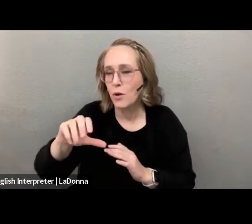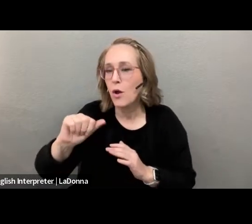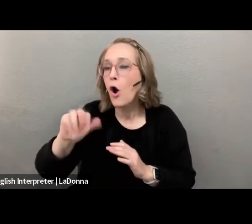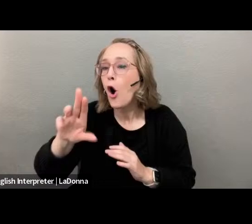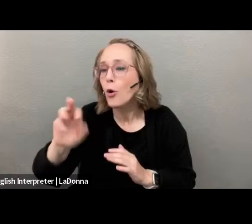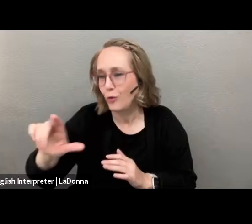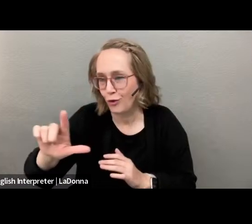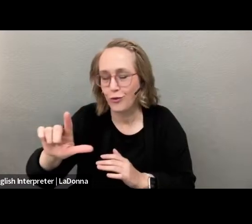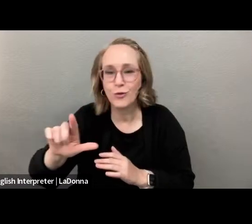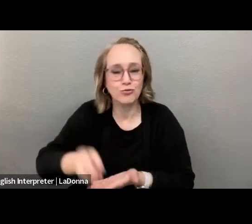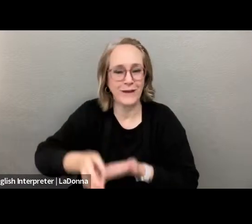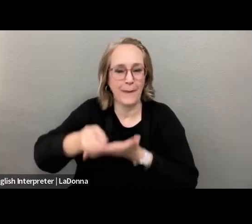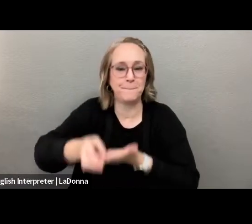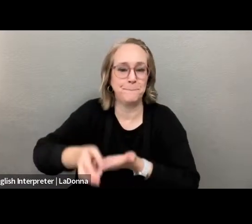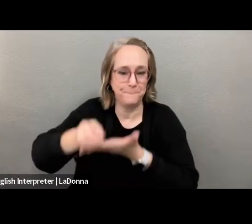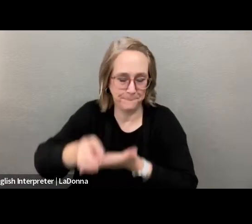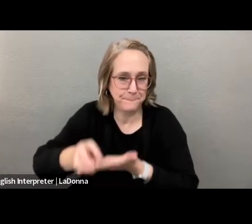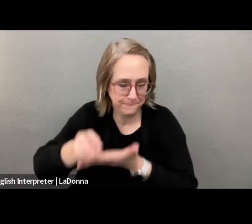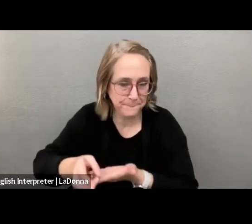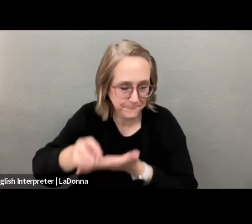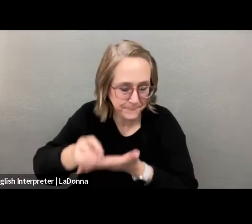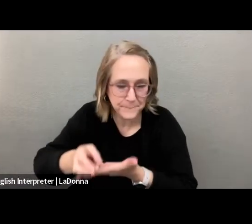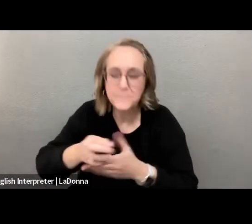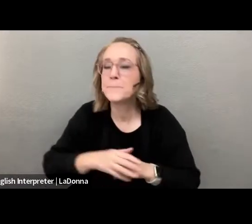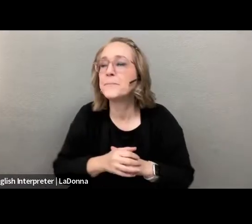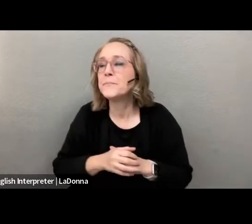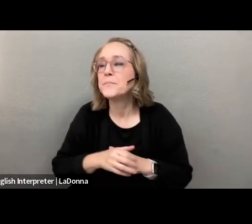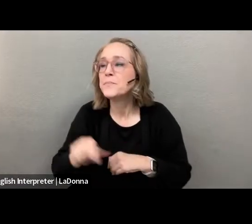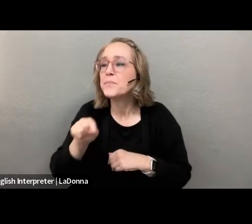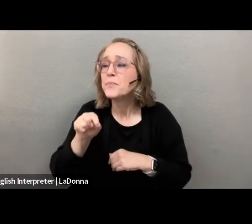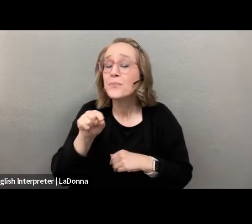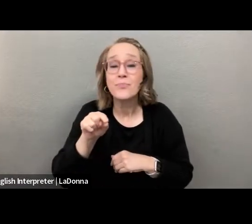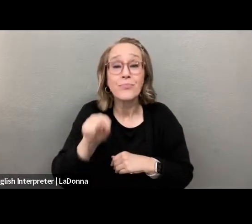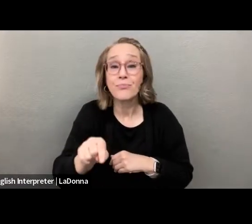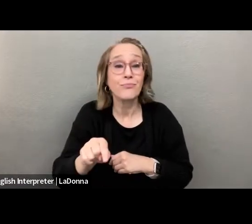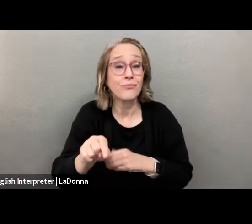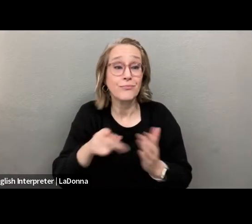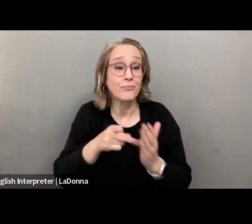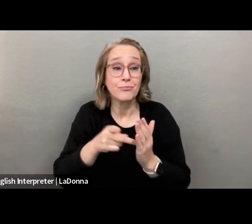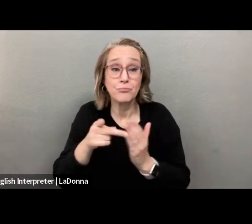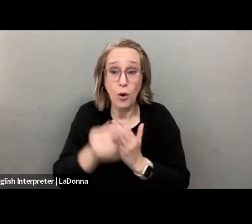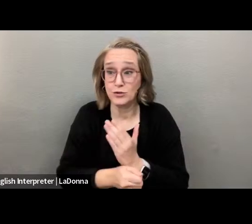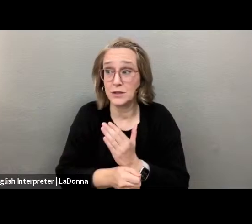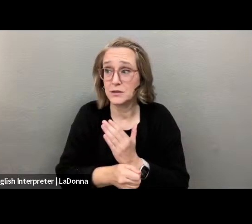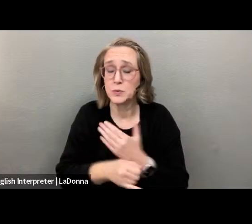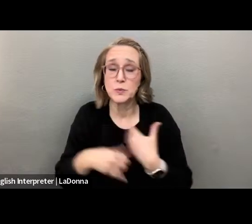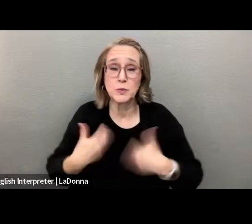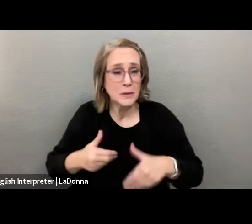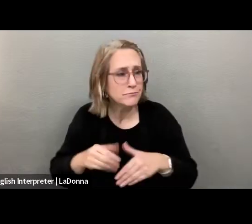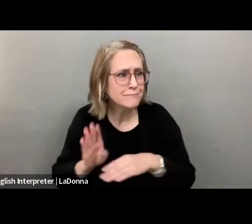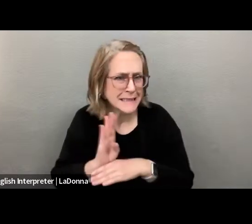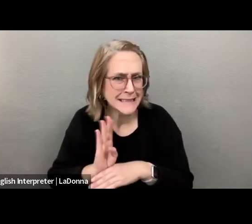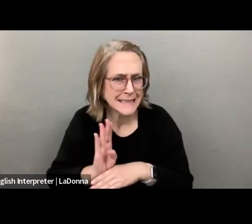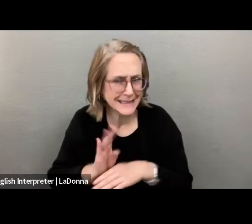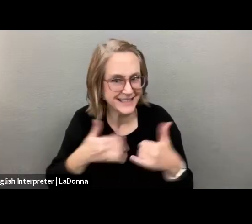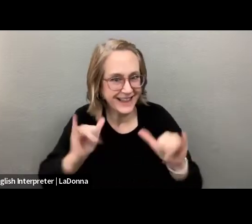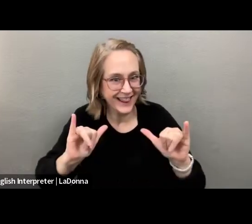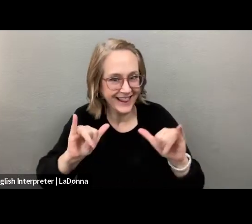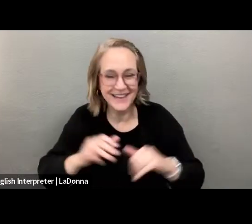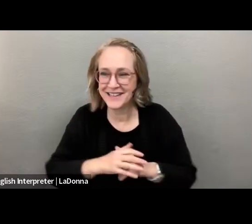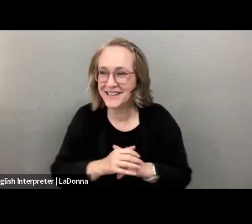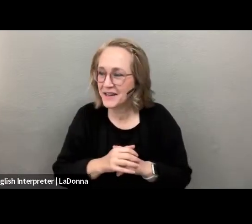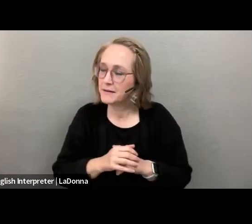hearing loss. So this project continues to be really busy. I'm becoming